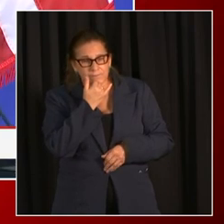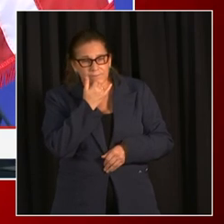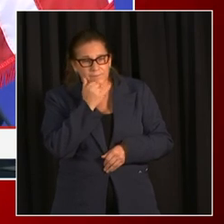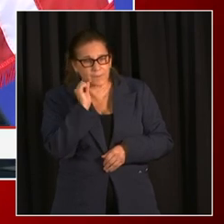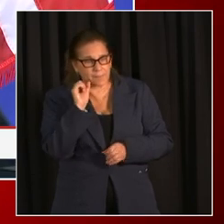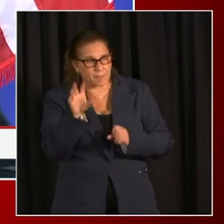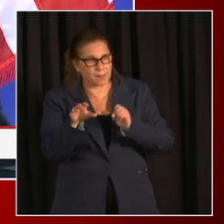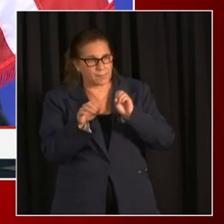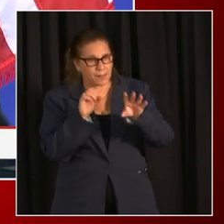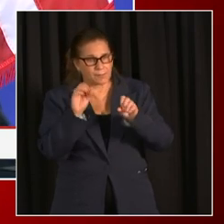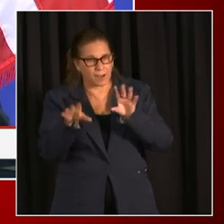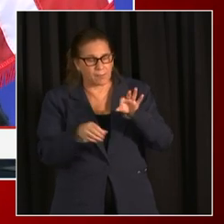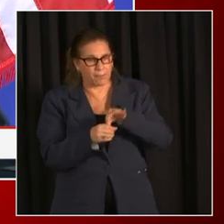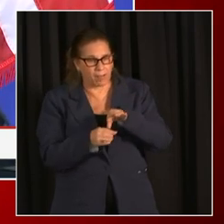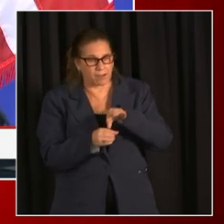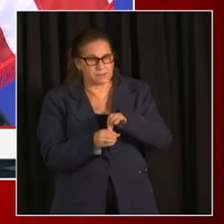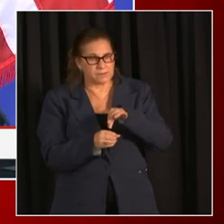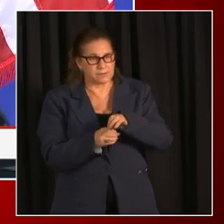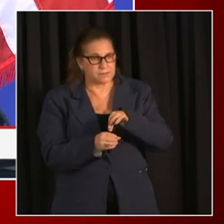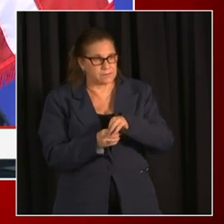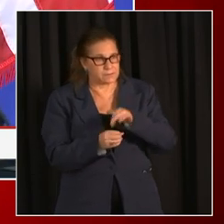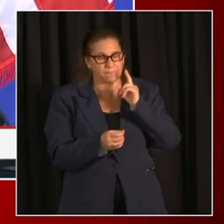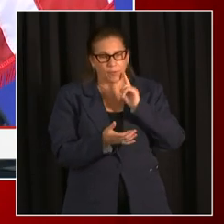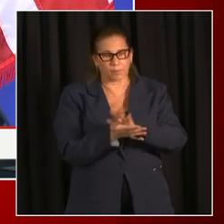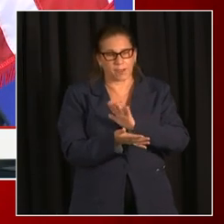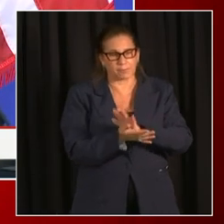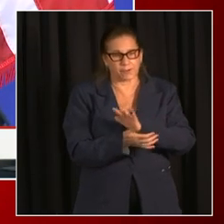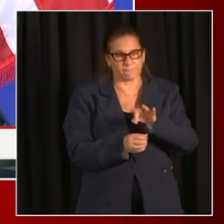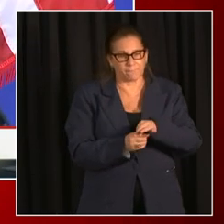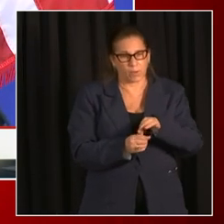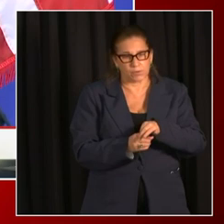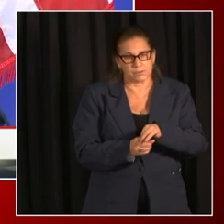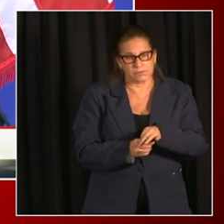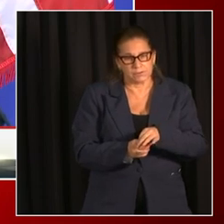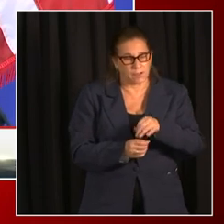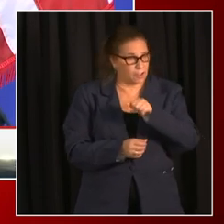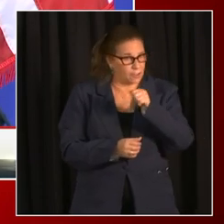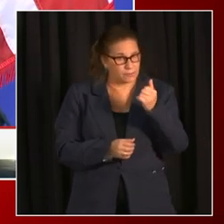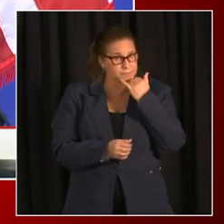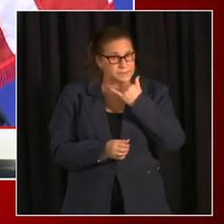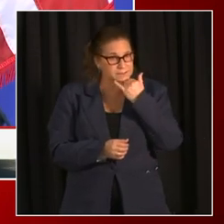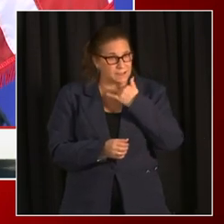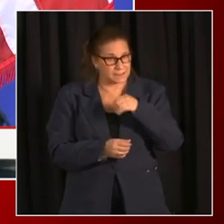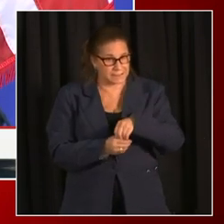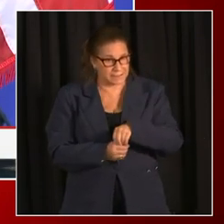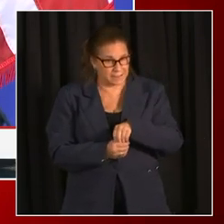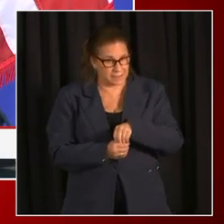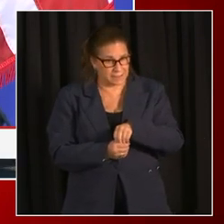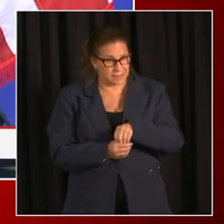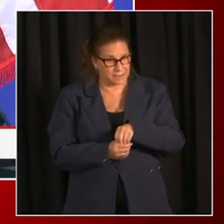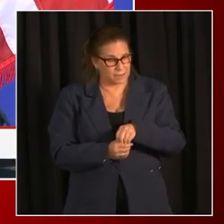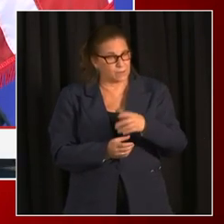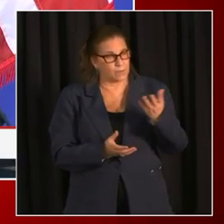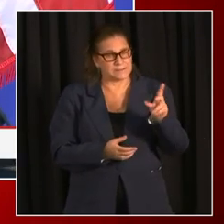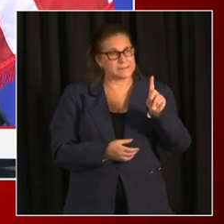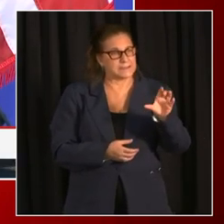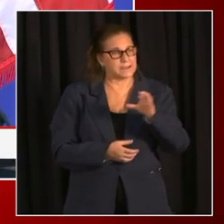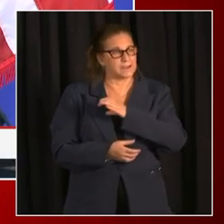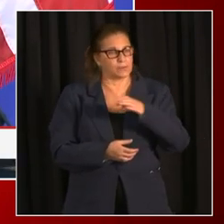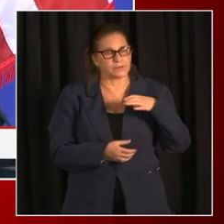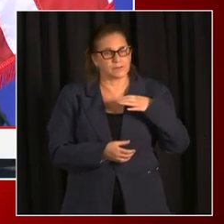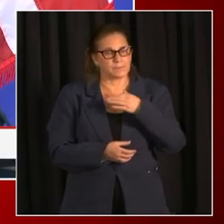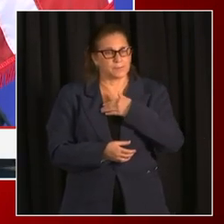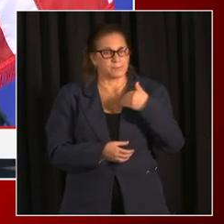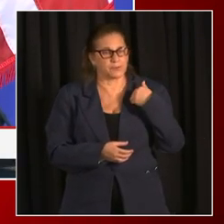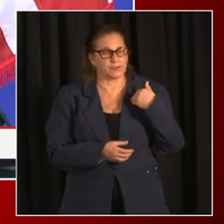they put out. This comes out after other mistakes, Board of Elections. Some council members have called for a change of leadership